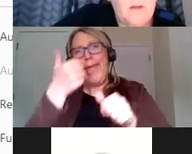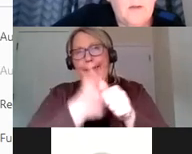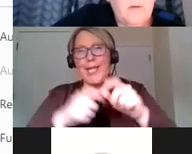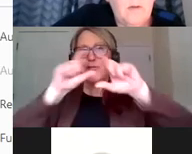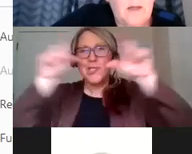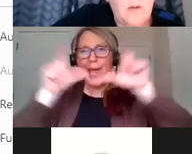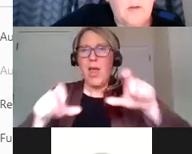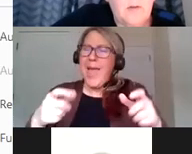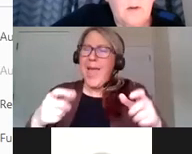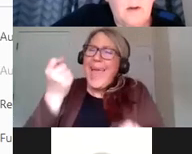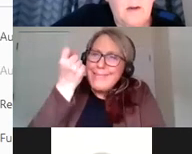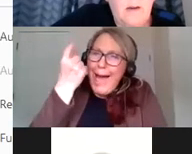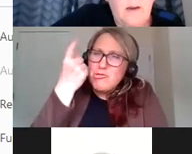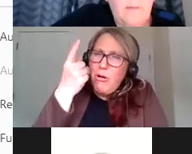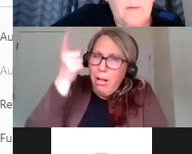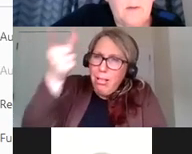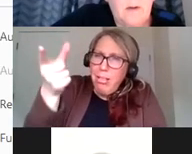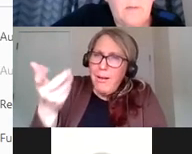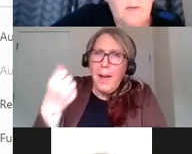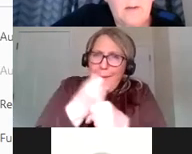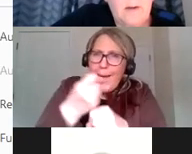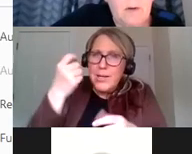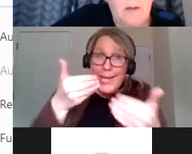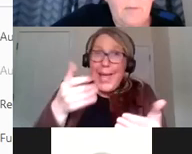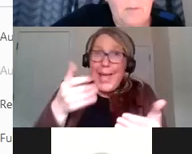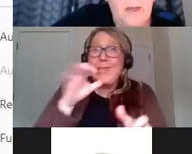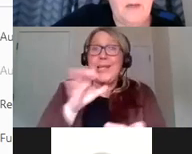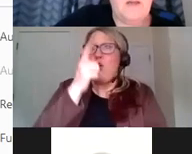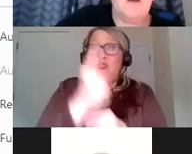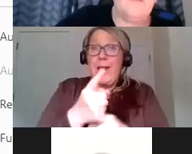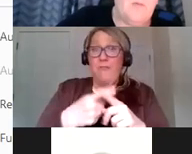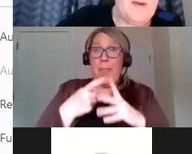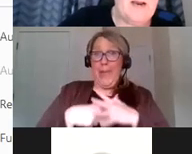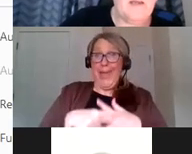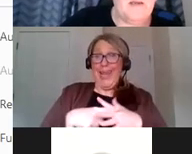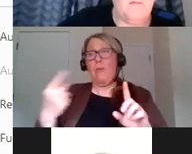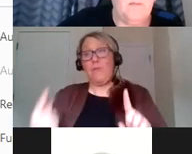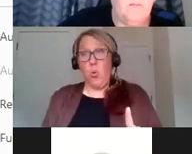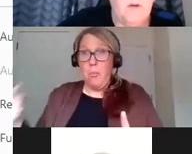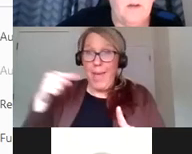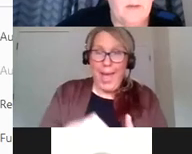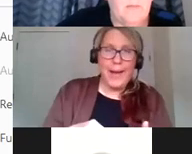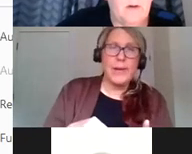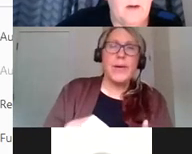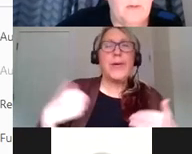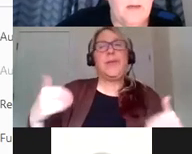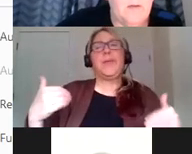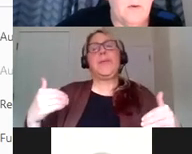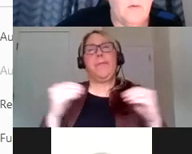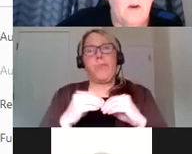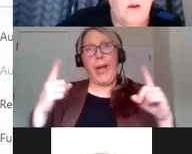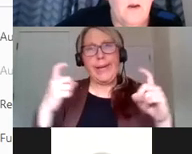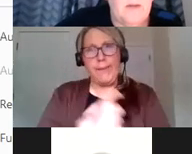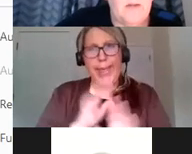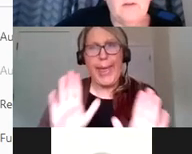all logical. It's just if it's not done correctly from the beginning and you have to go back, it really makes it more complicated.